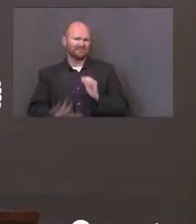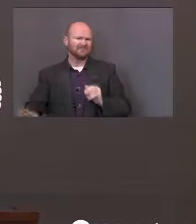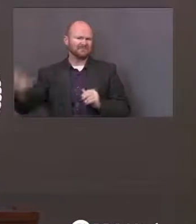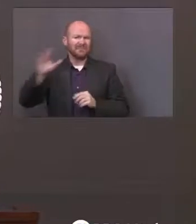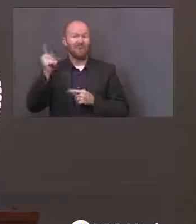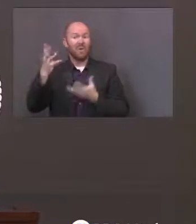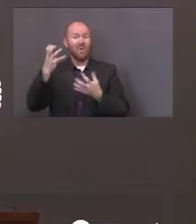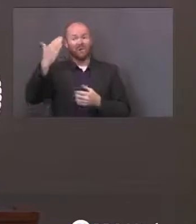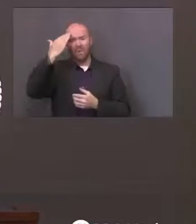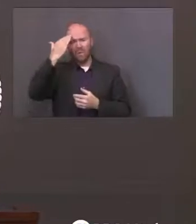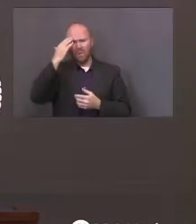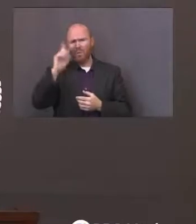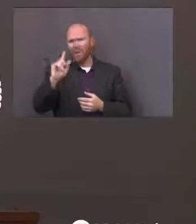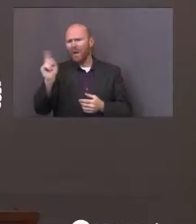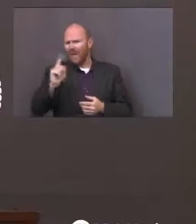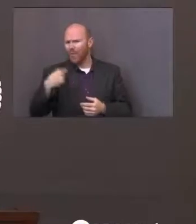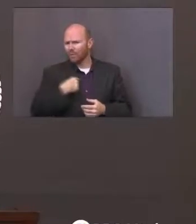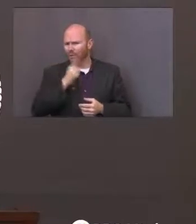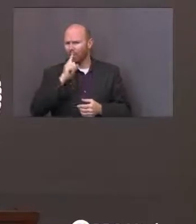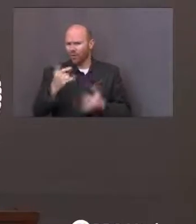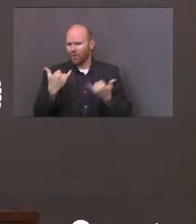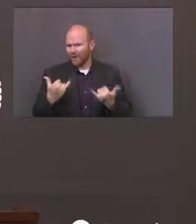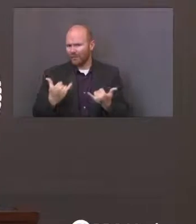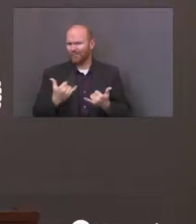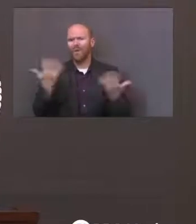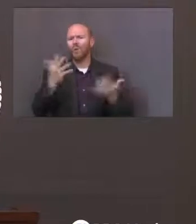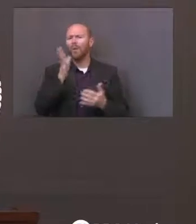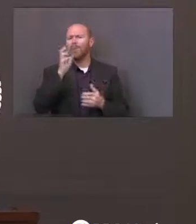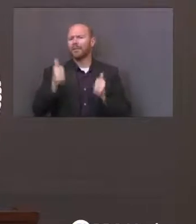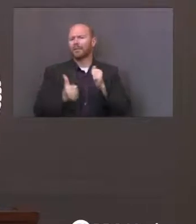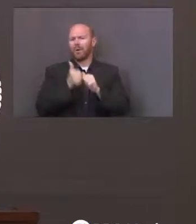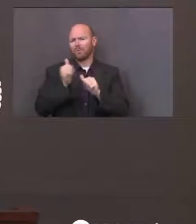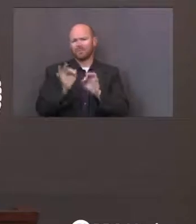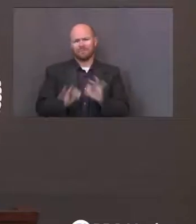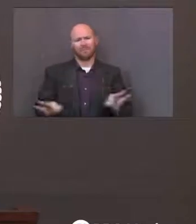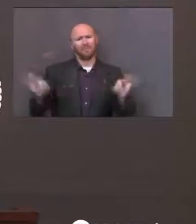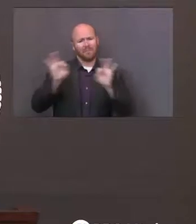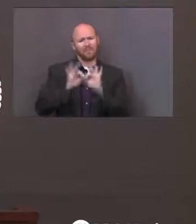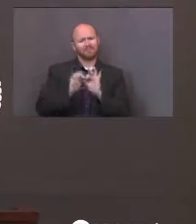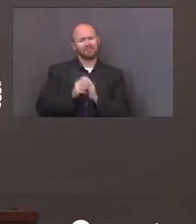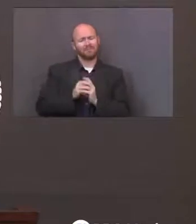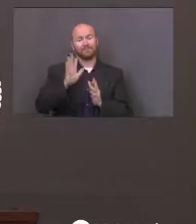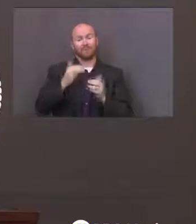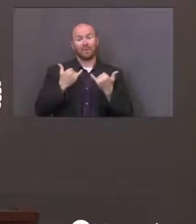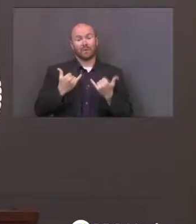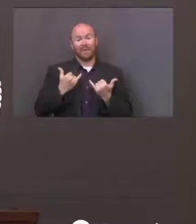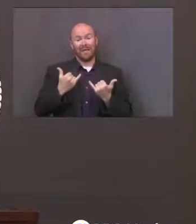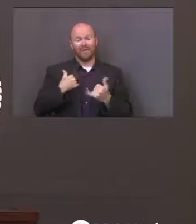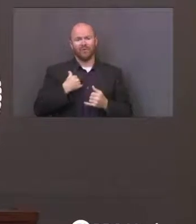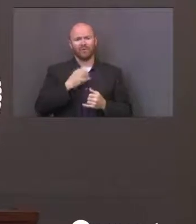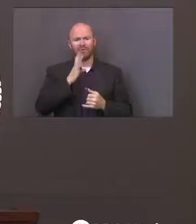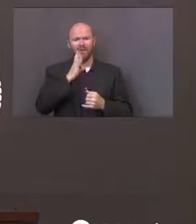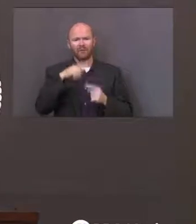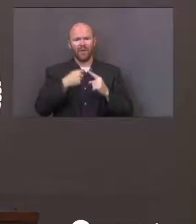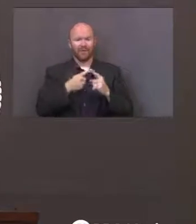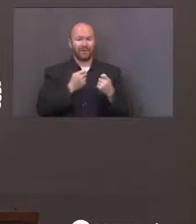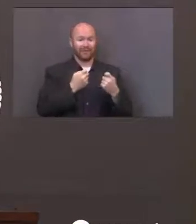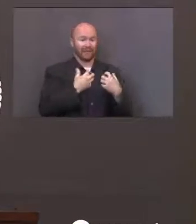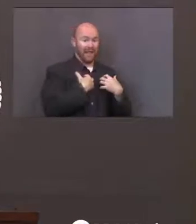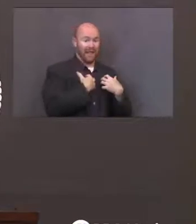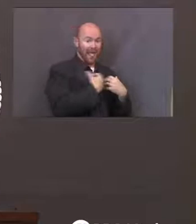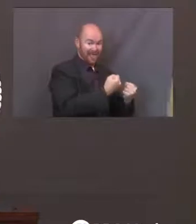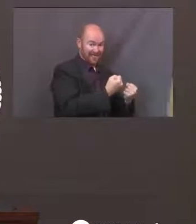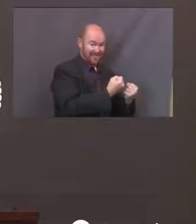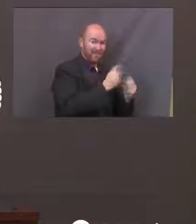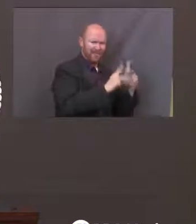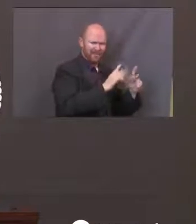and what really matters, what is going to make the difference. So we talk often, and we've talked today about the health side and the